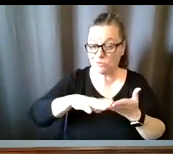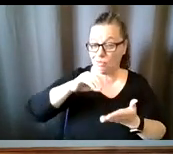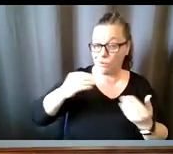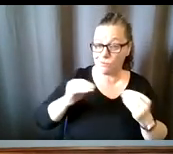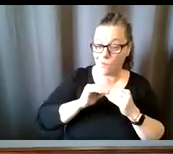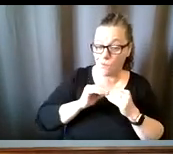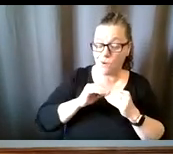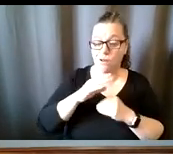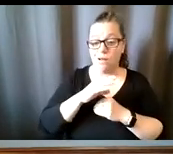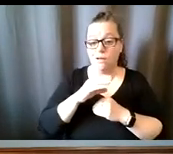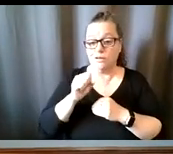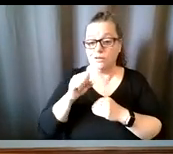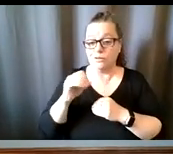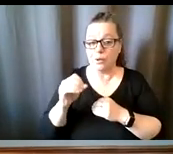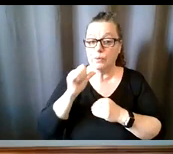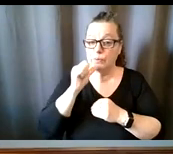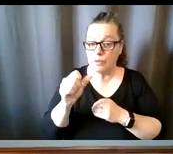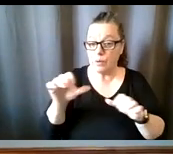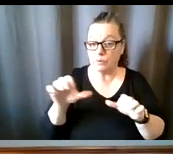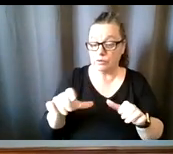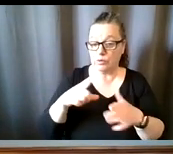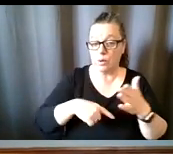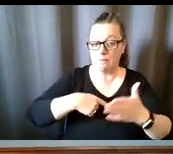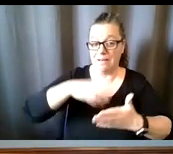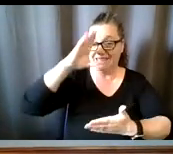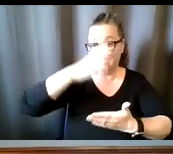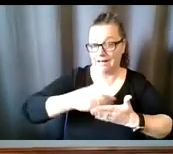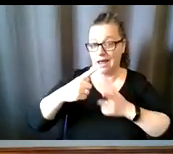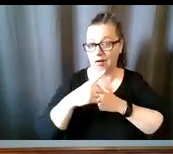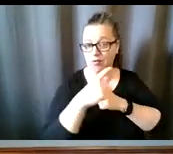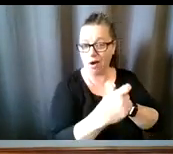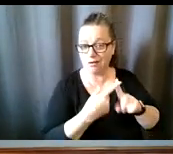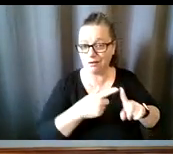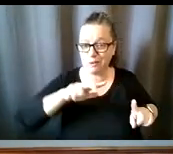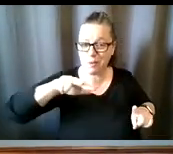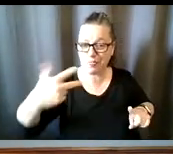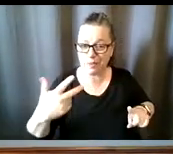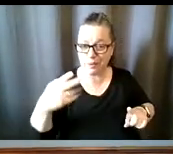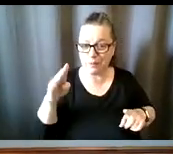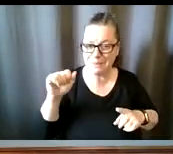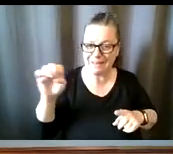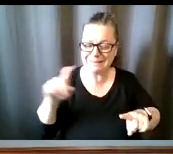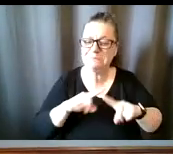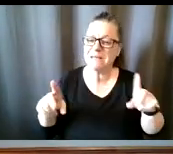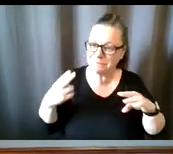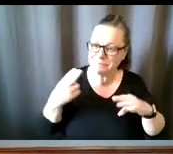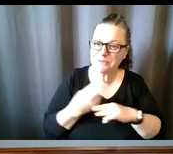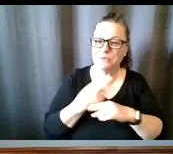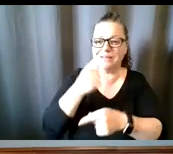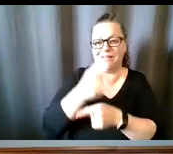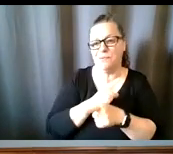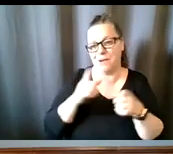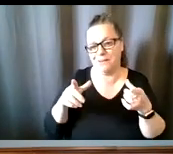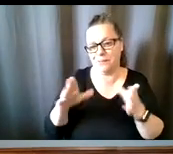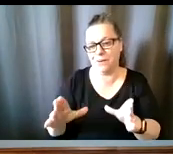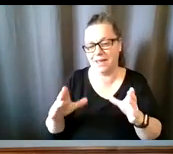it, so that you don't do what my son did and run to third base, but you can actually use it in the right way, and